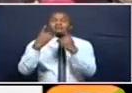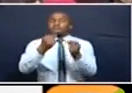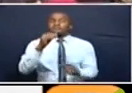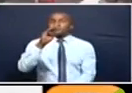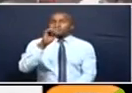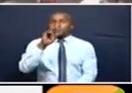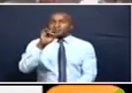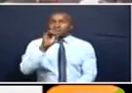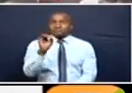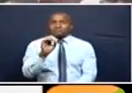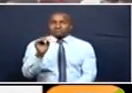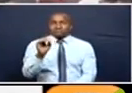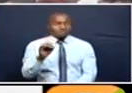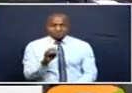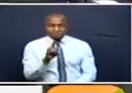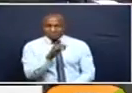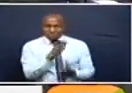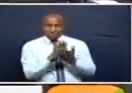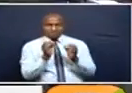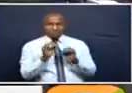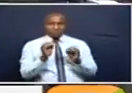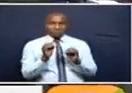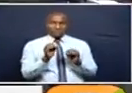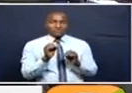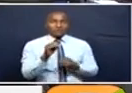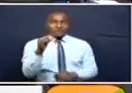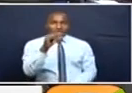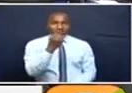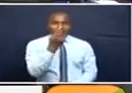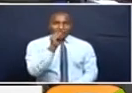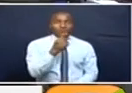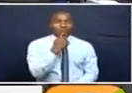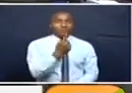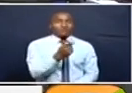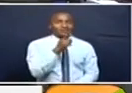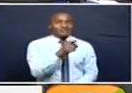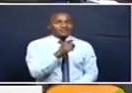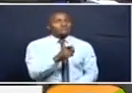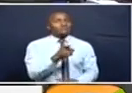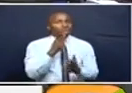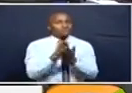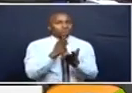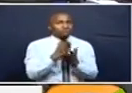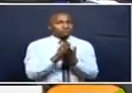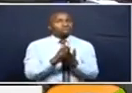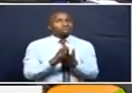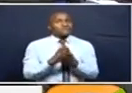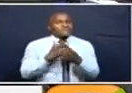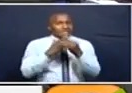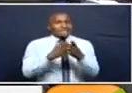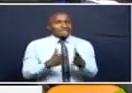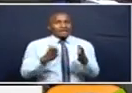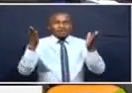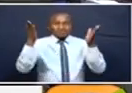necessarily, because you can't say that Gideon Moi is the absolutely embraced political leader in the entire